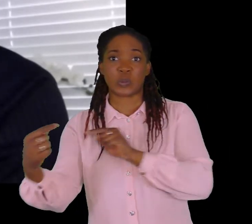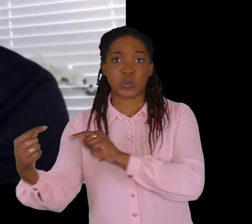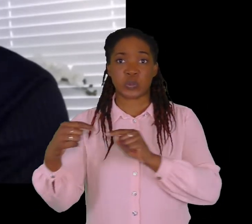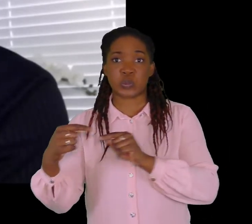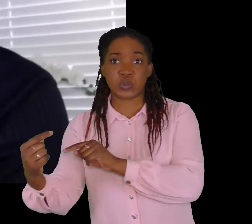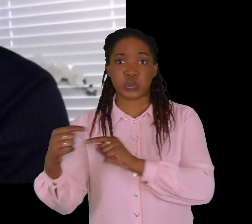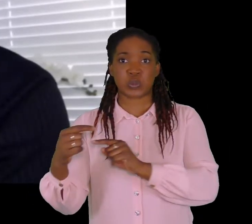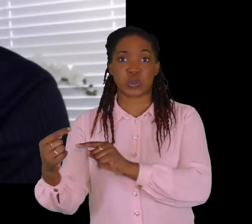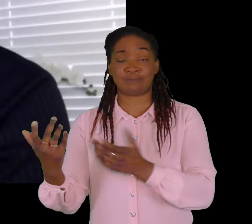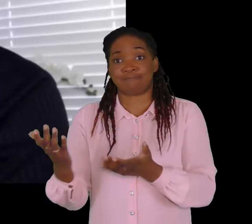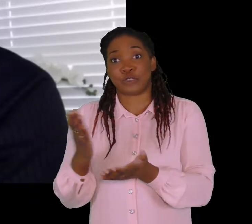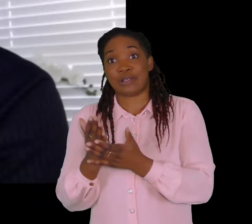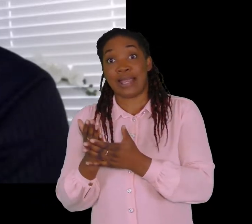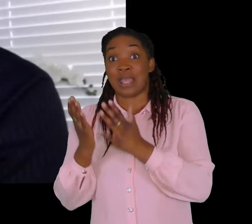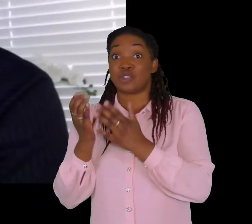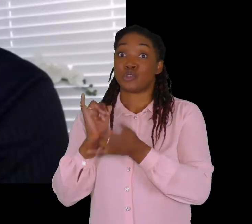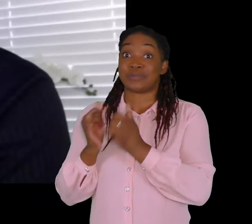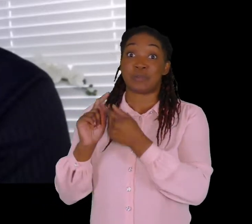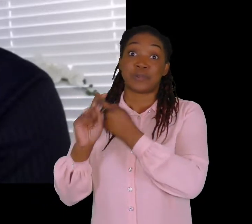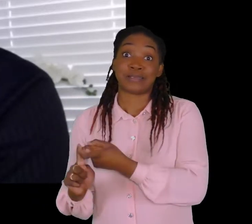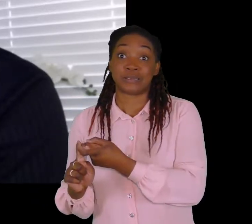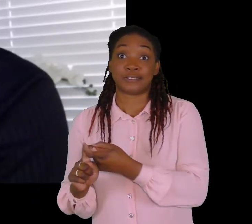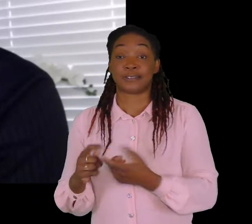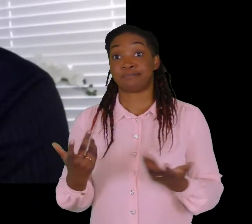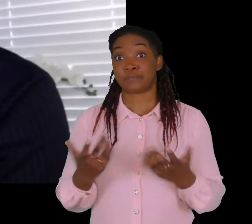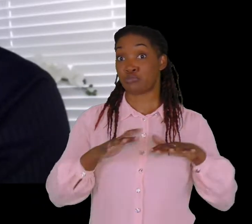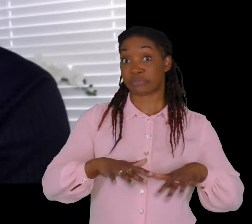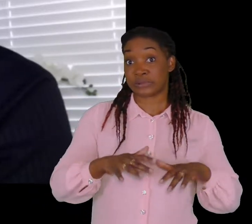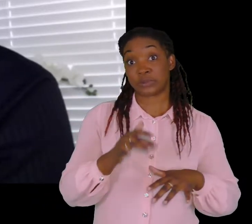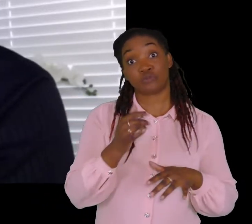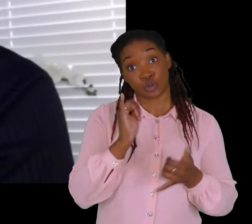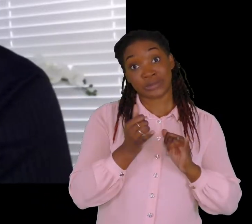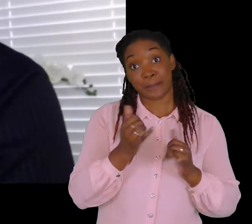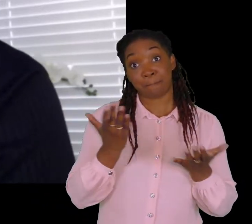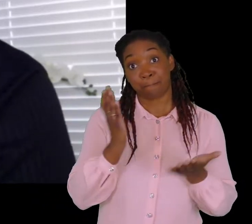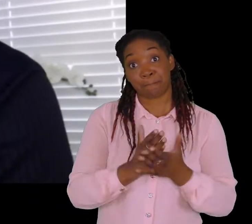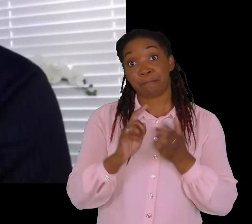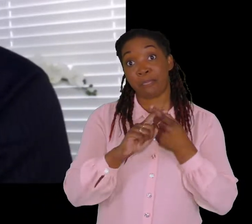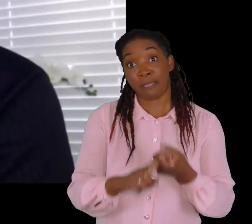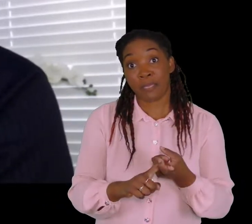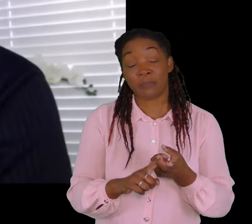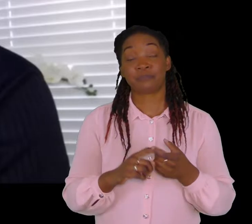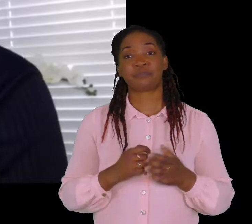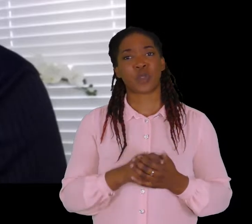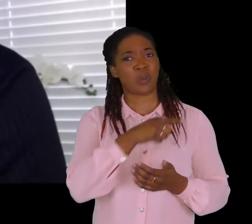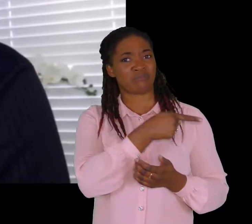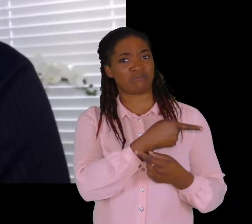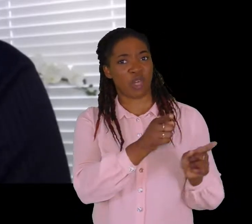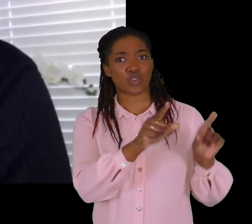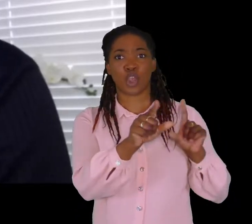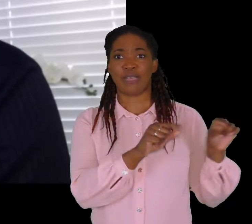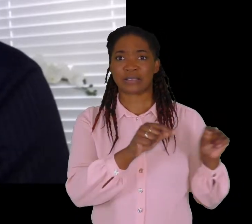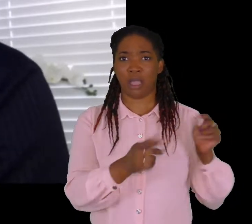against, which were dependent on sometimes Britain or sometimes the Northern world. The discussions